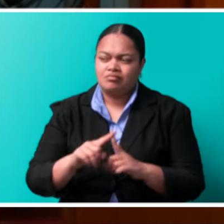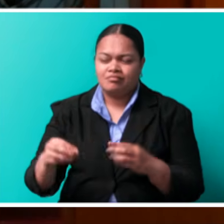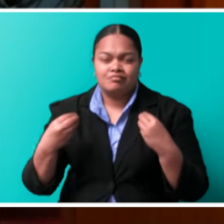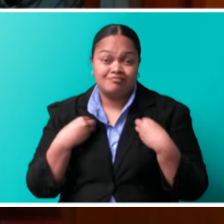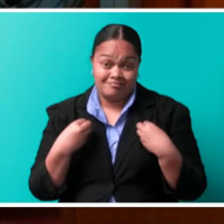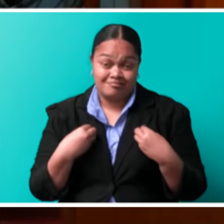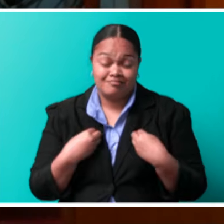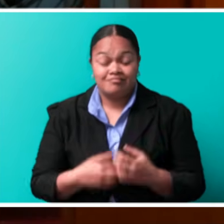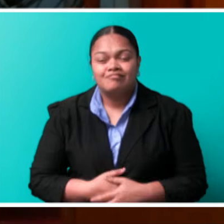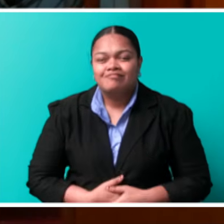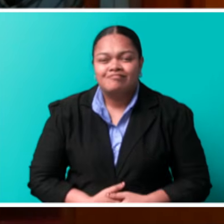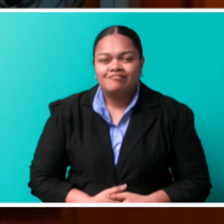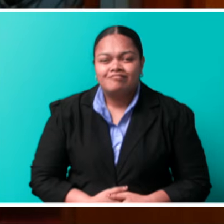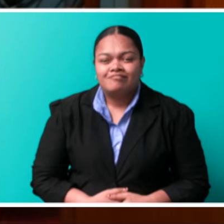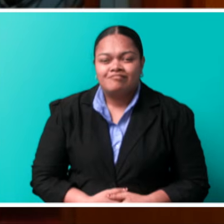moving every day.